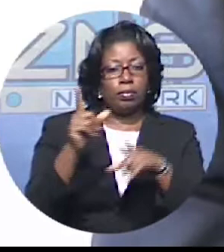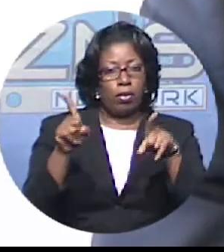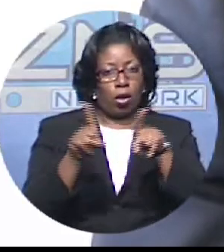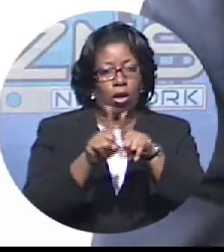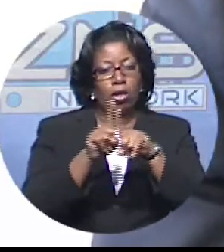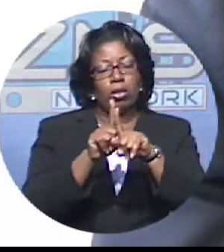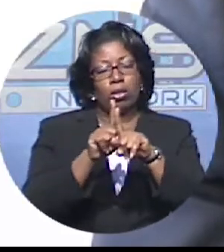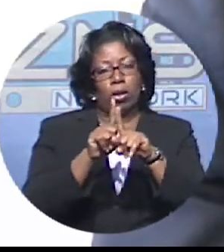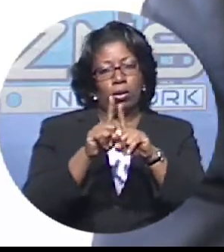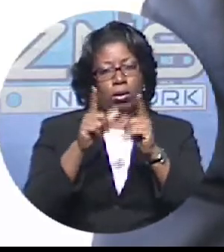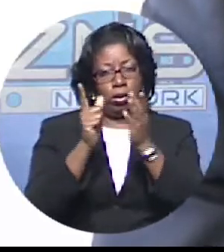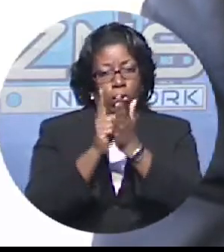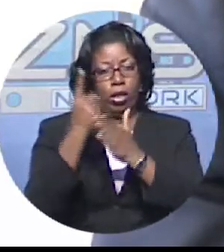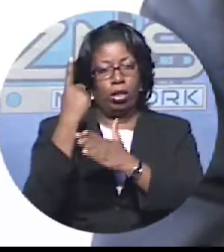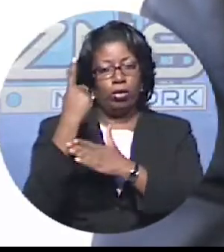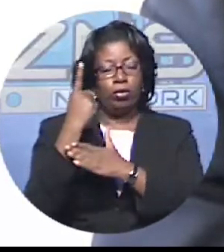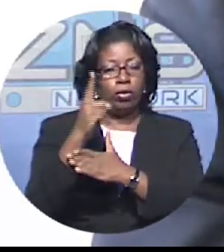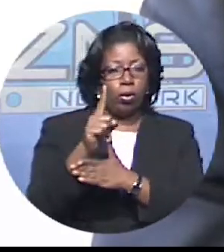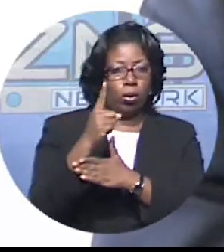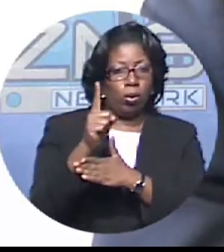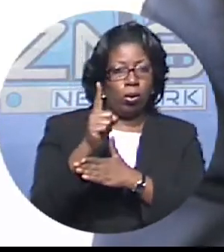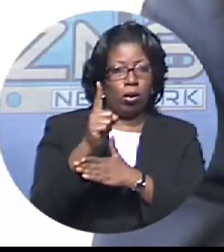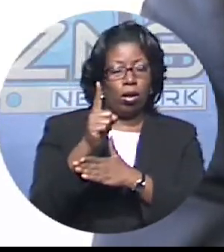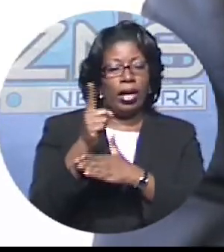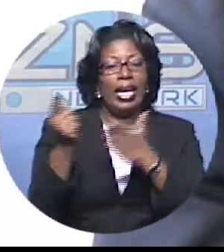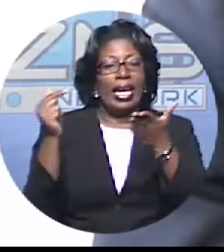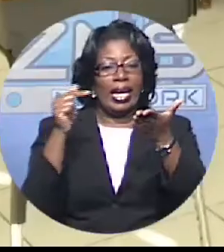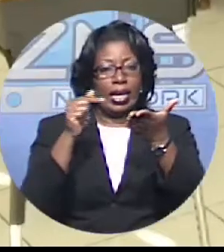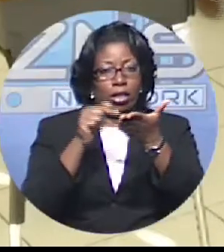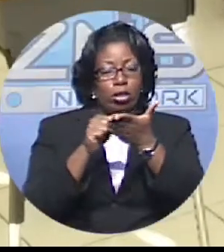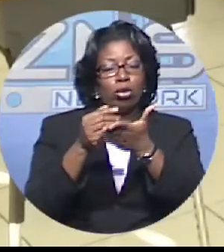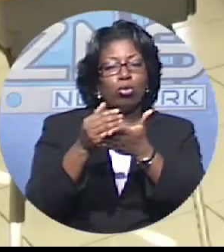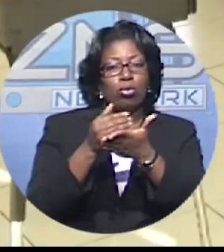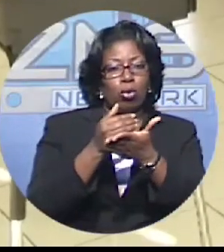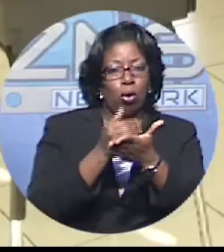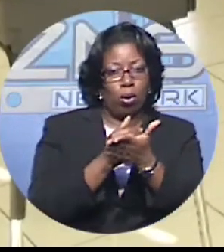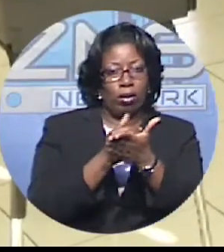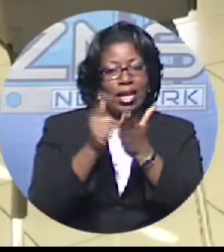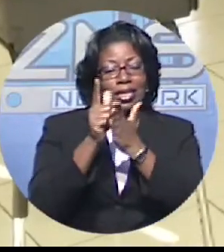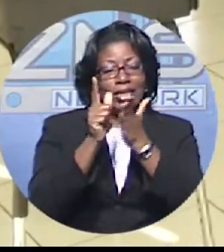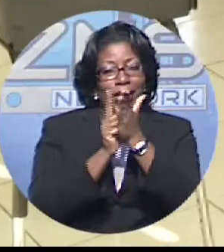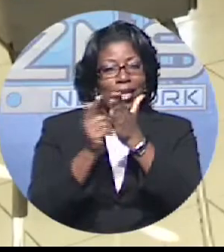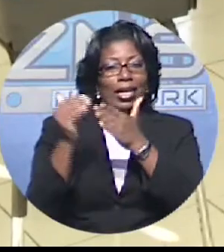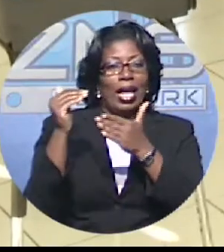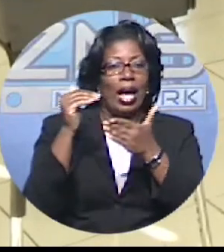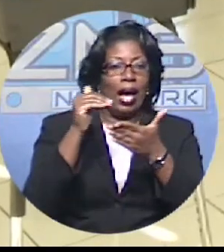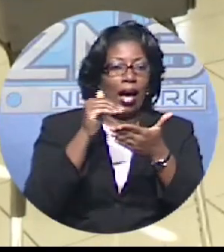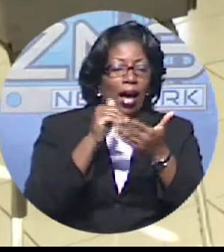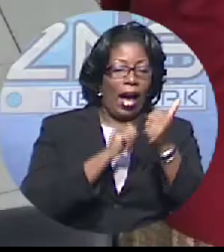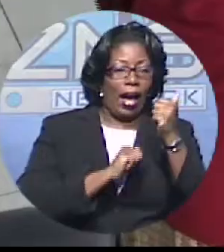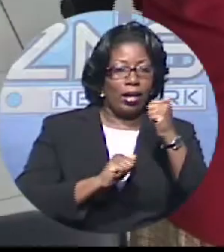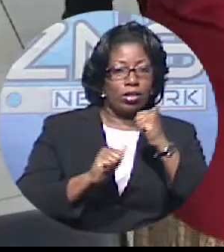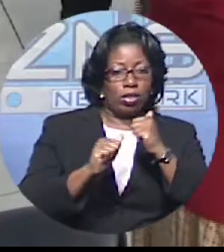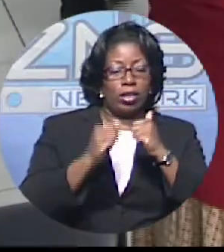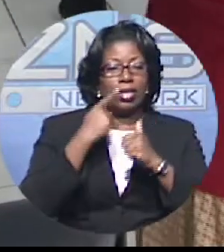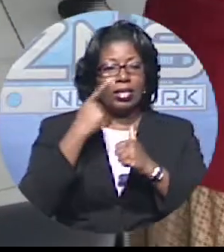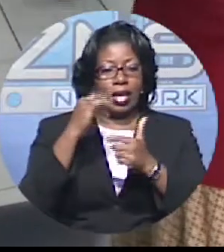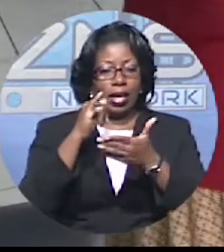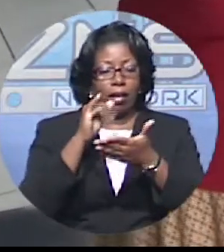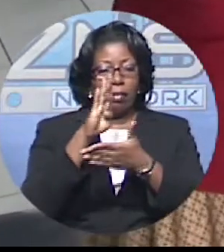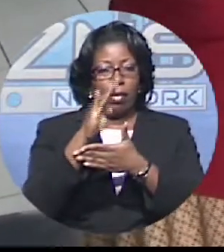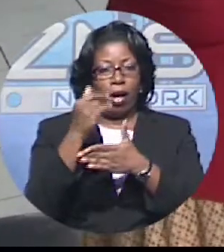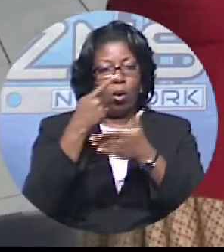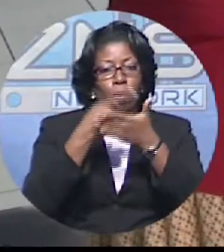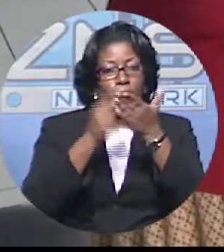instructed by the business that trades as ASU Draw. The legal action comes after what Monroe claims are statements made by